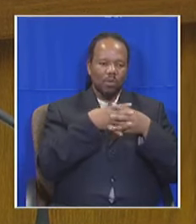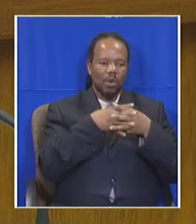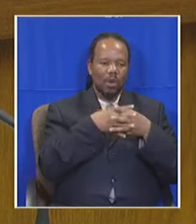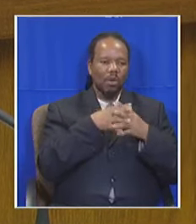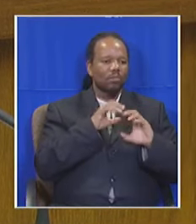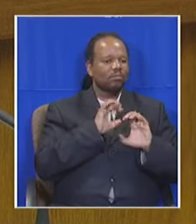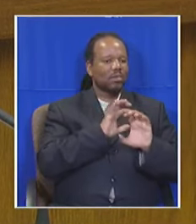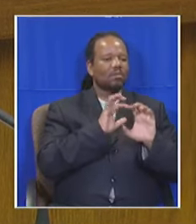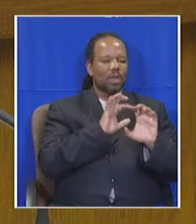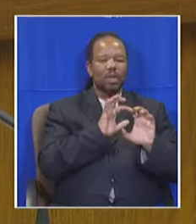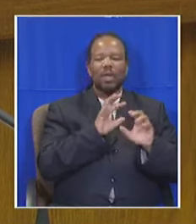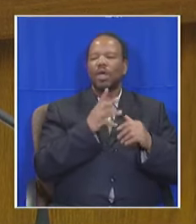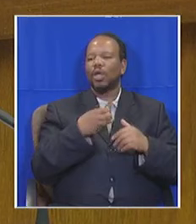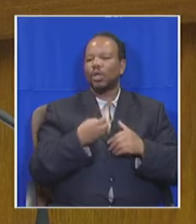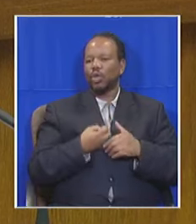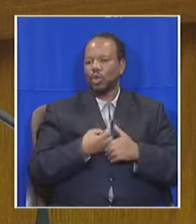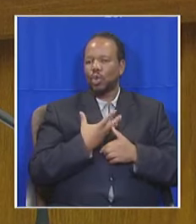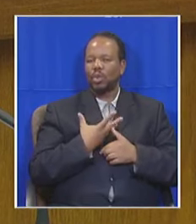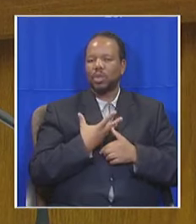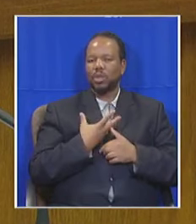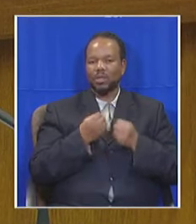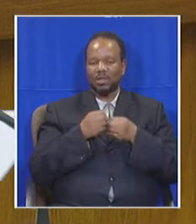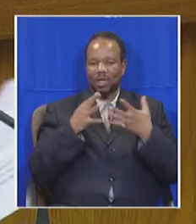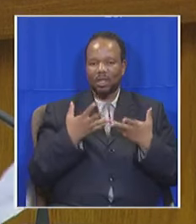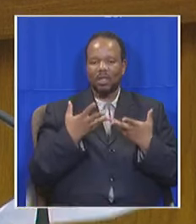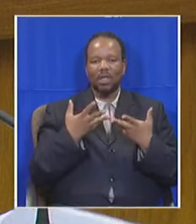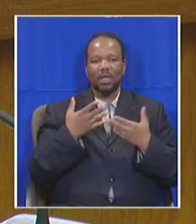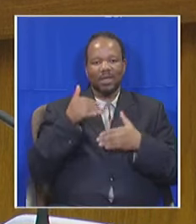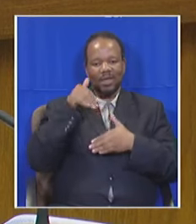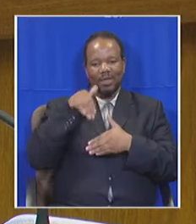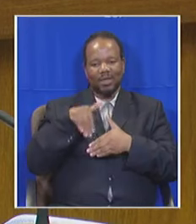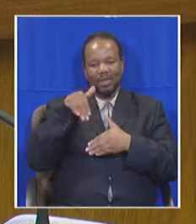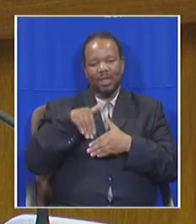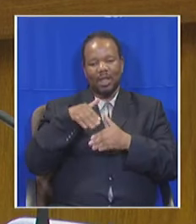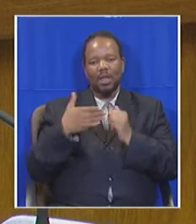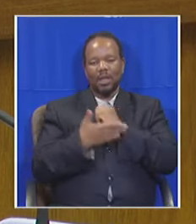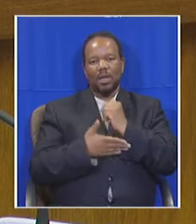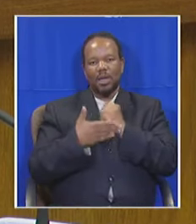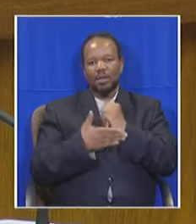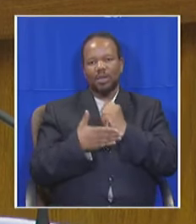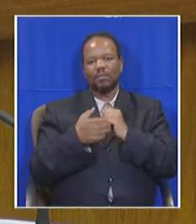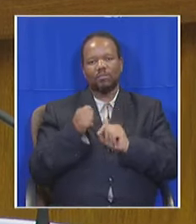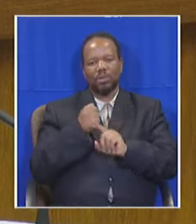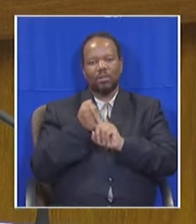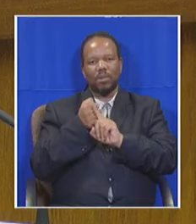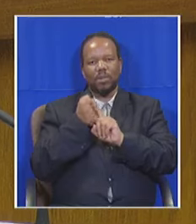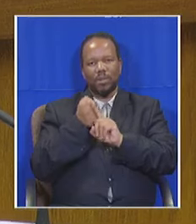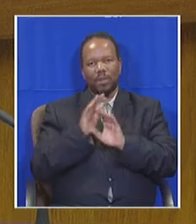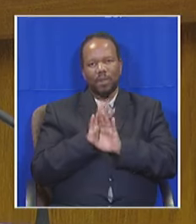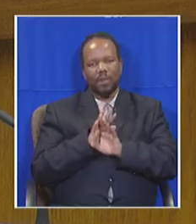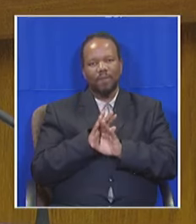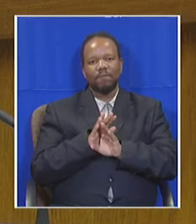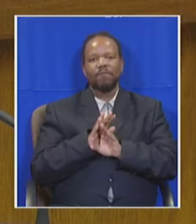the youth that started our internal revolution. It's hard not to